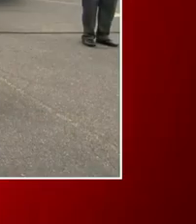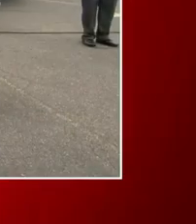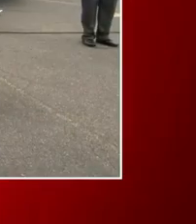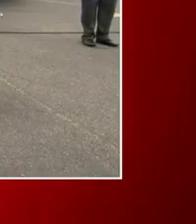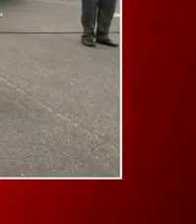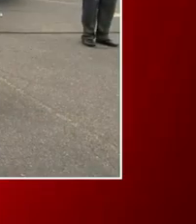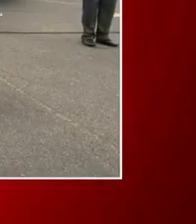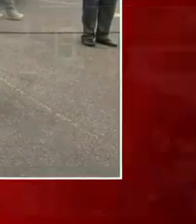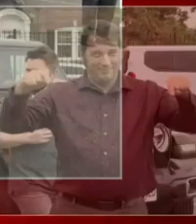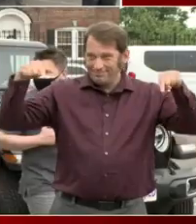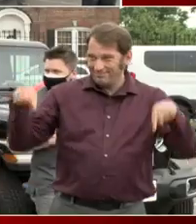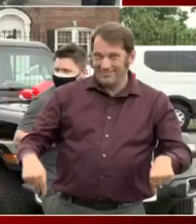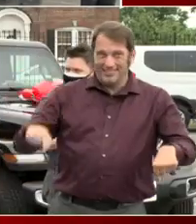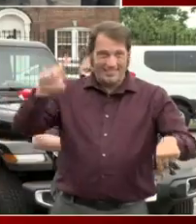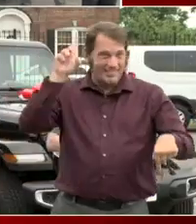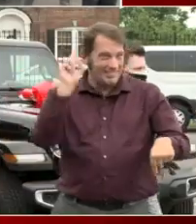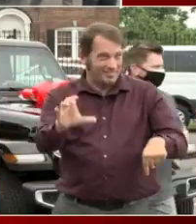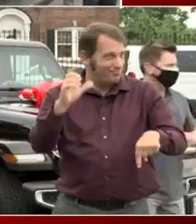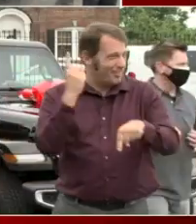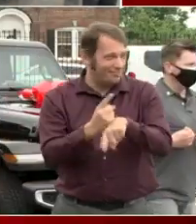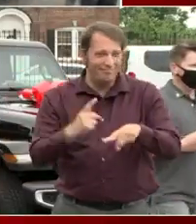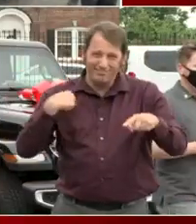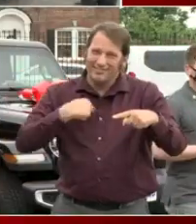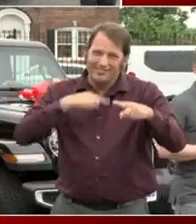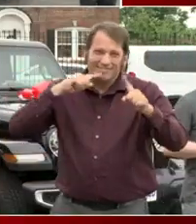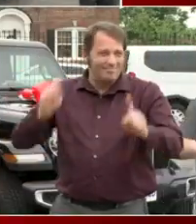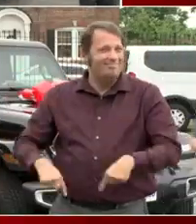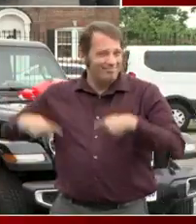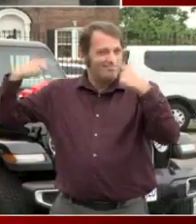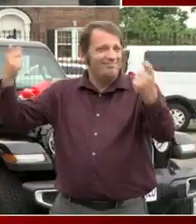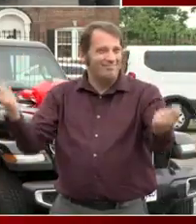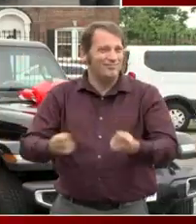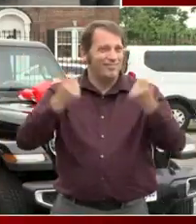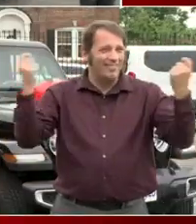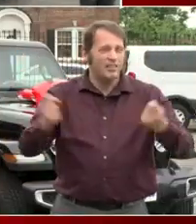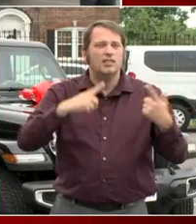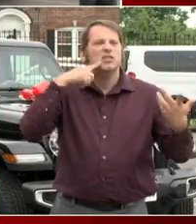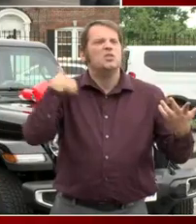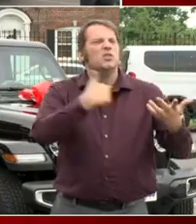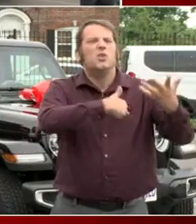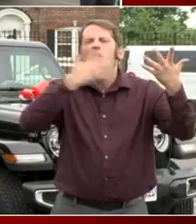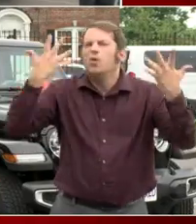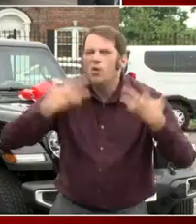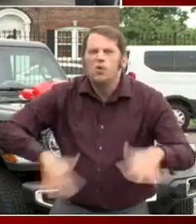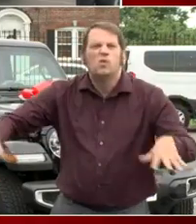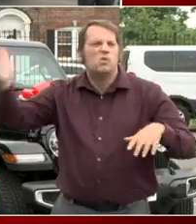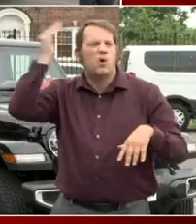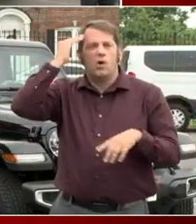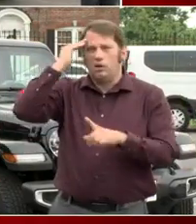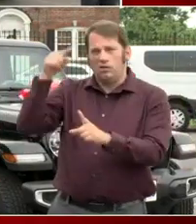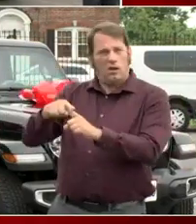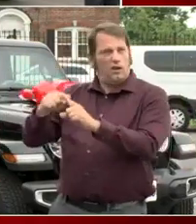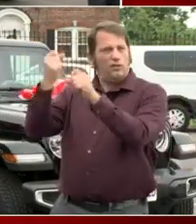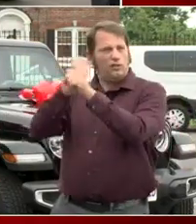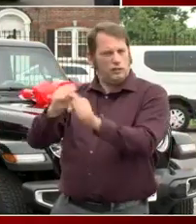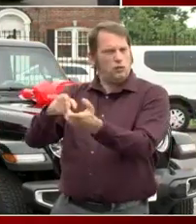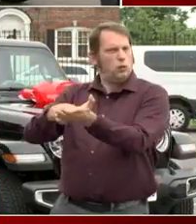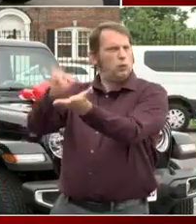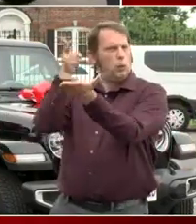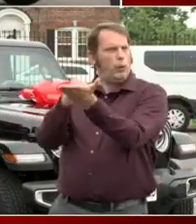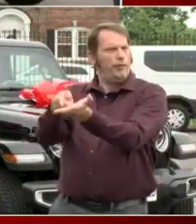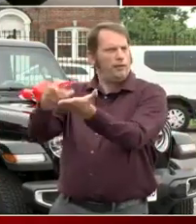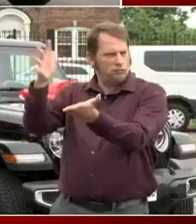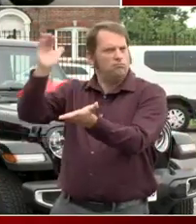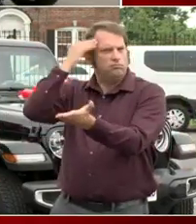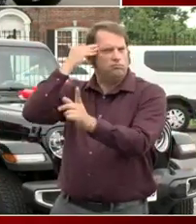See, right? And we know it will only be truly free when D.C. becomes the 51st state